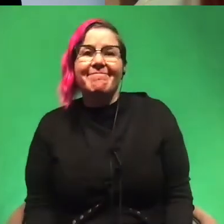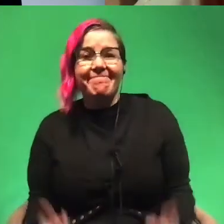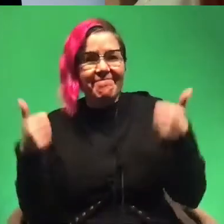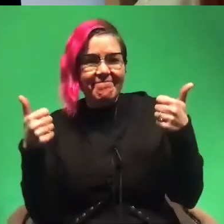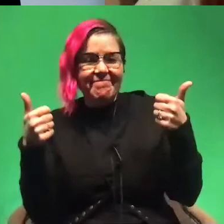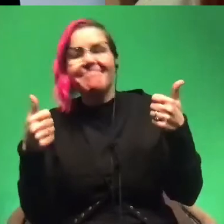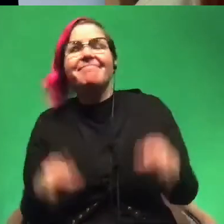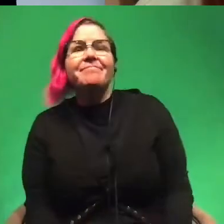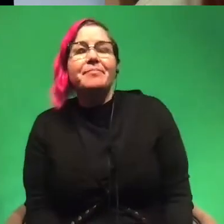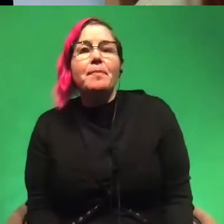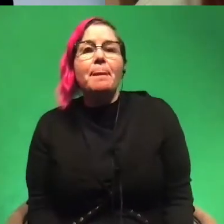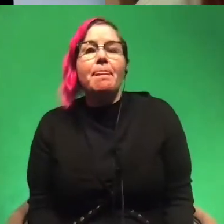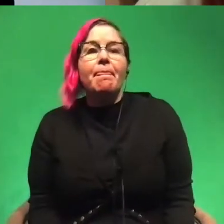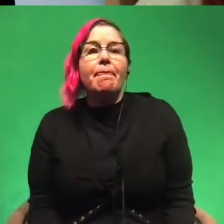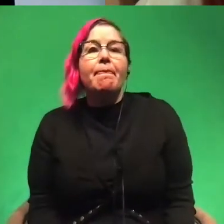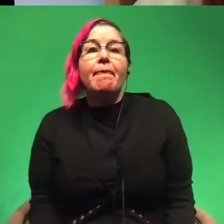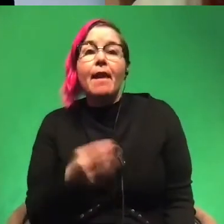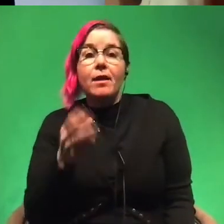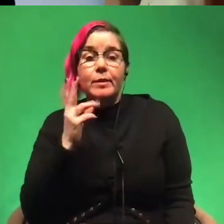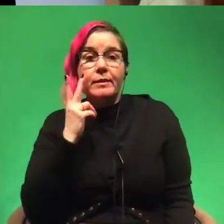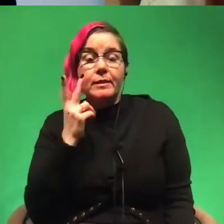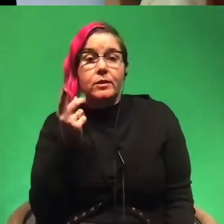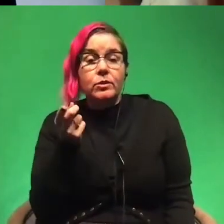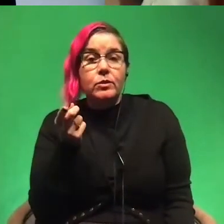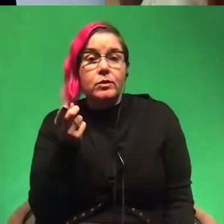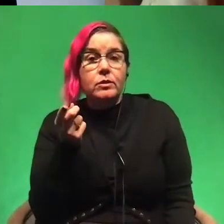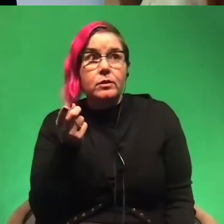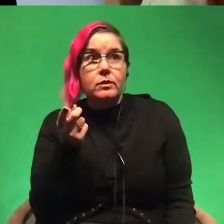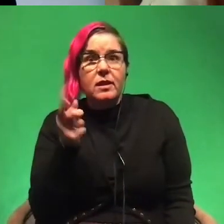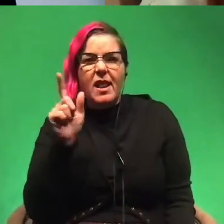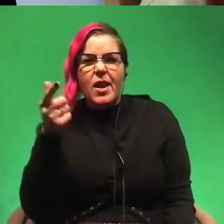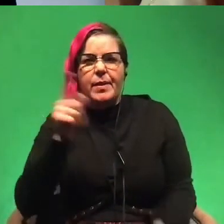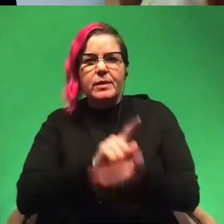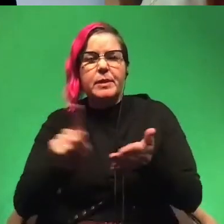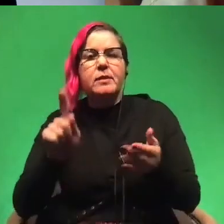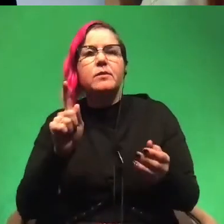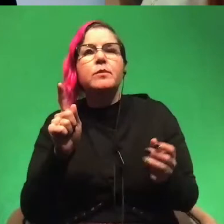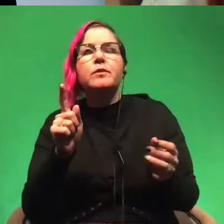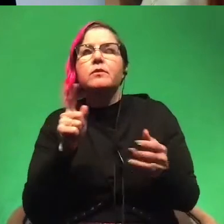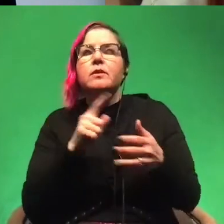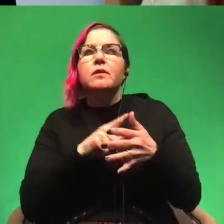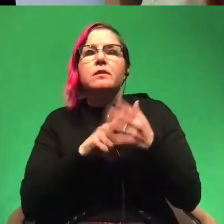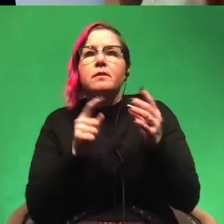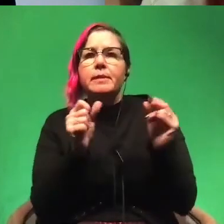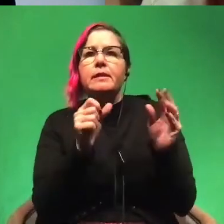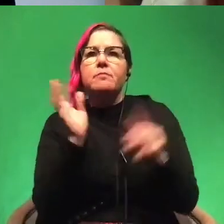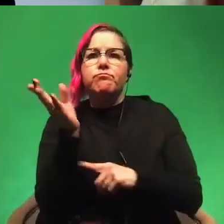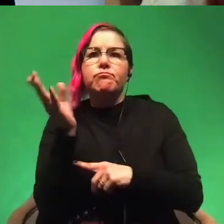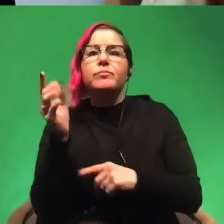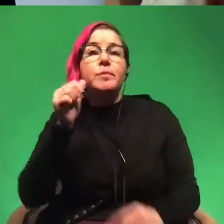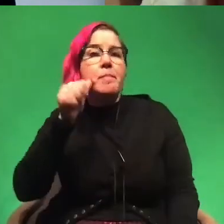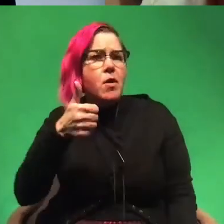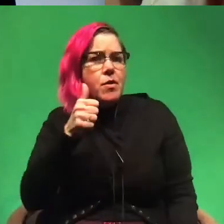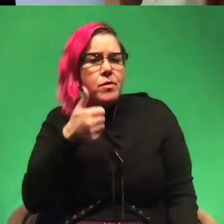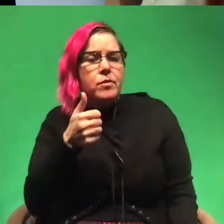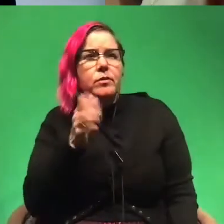us. We will see you later this week. We are doing a bunch of sessions this week. So tomorrow